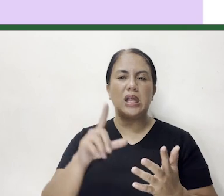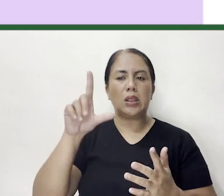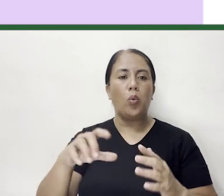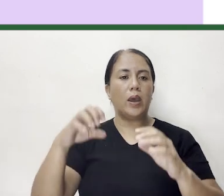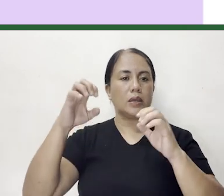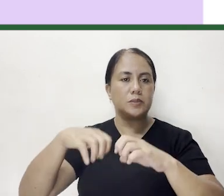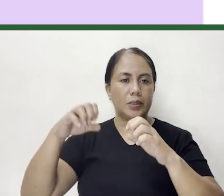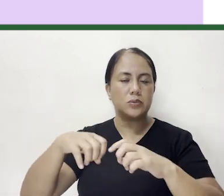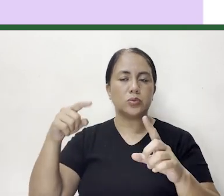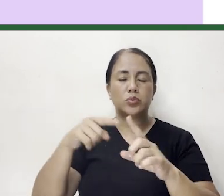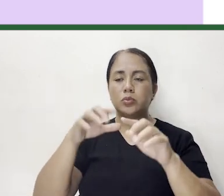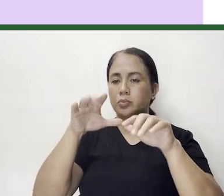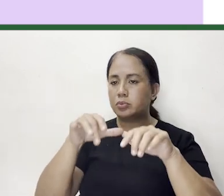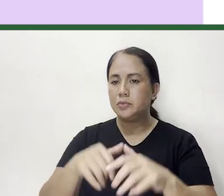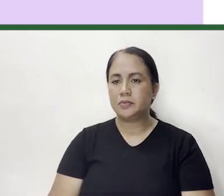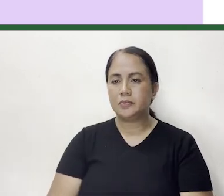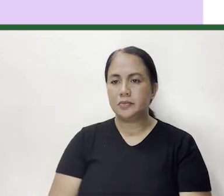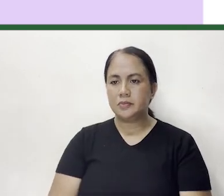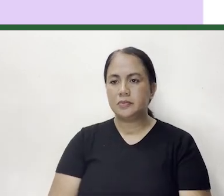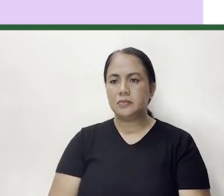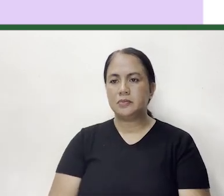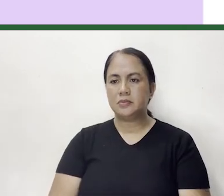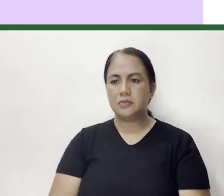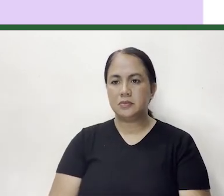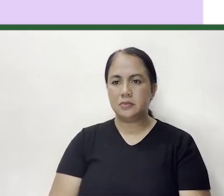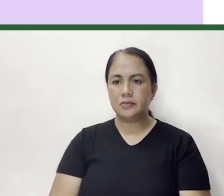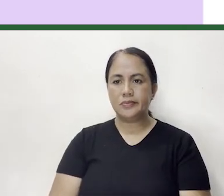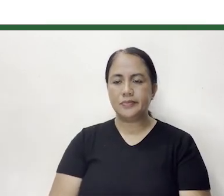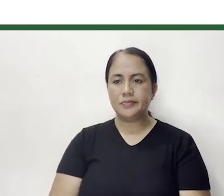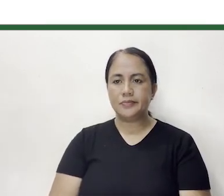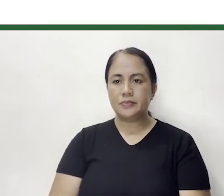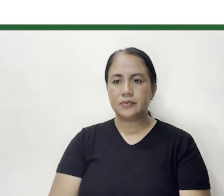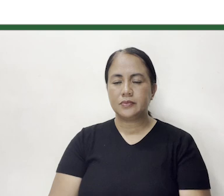from low expectations towards persons with disabilities.